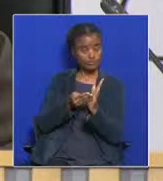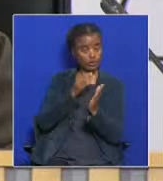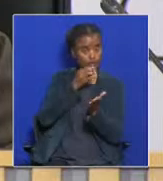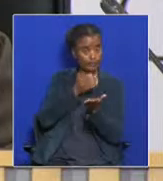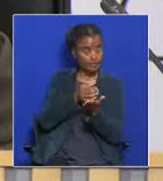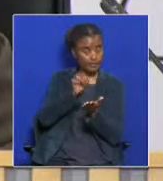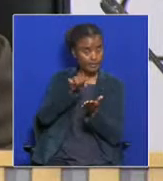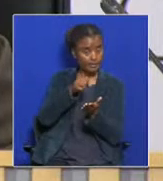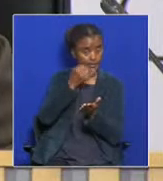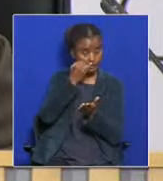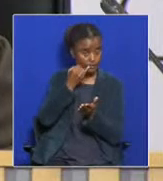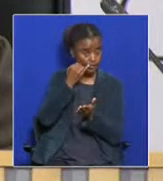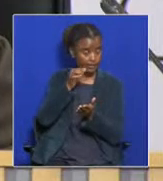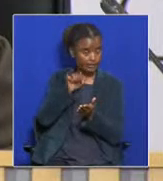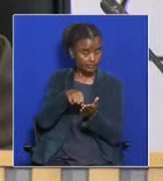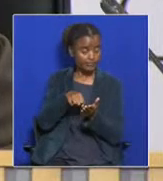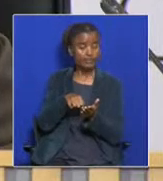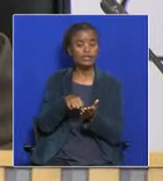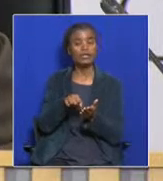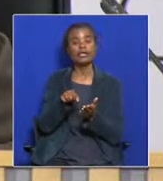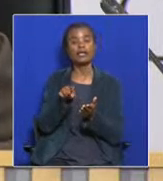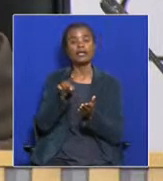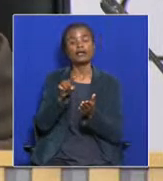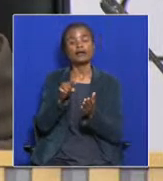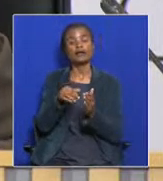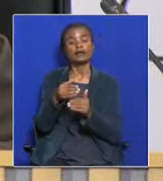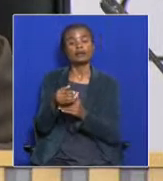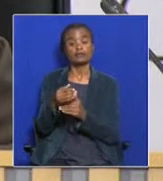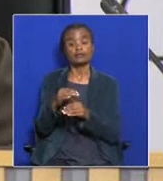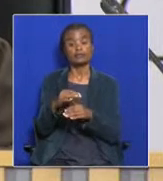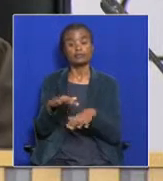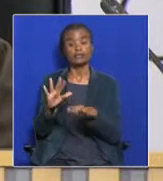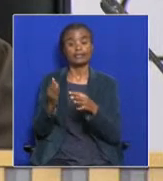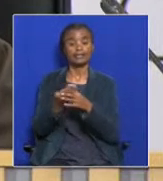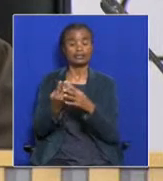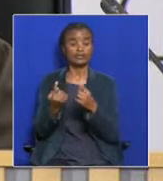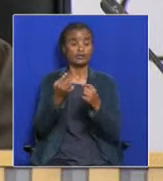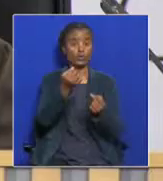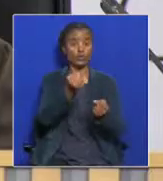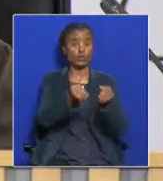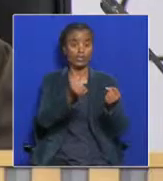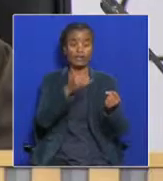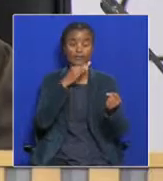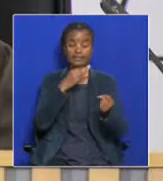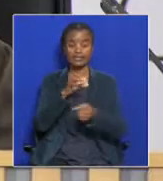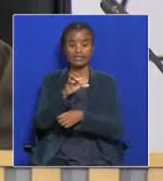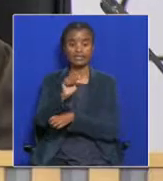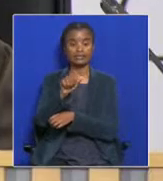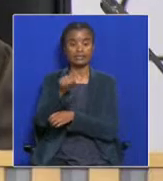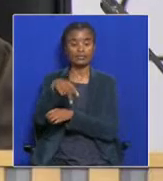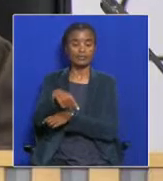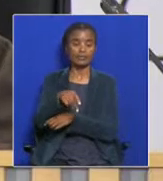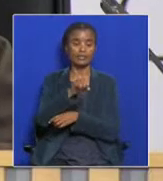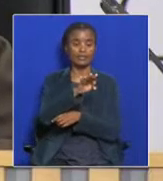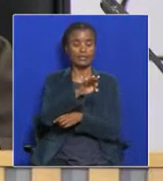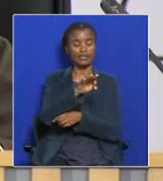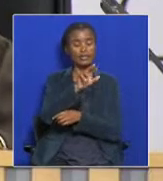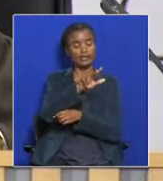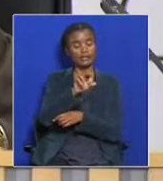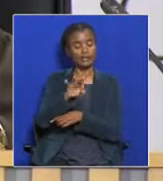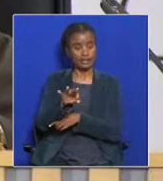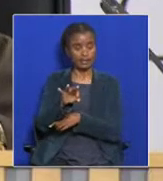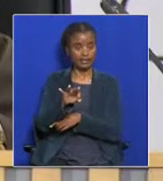If you've got a case that's going to court, then you don't complete the SAP 83A once you've got an analysis report.